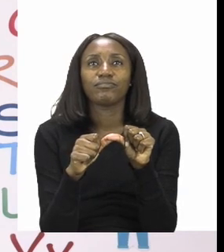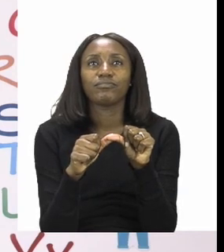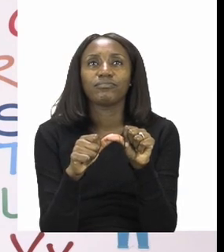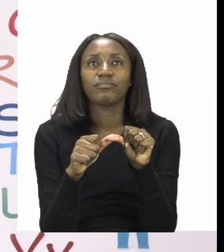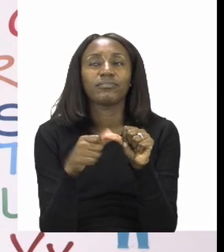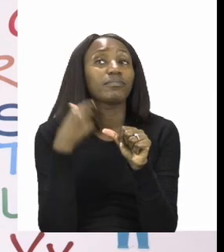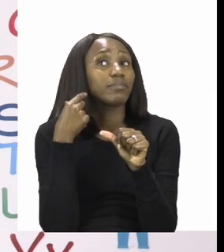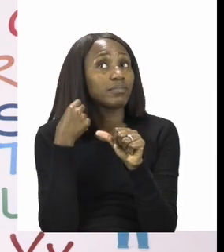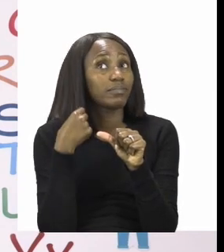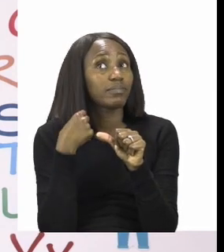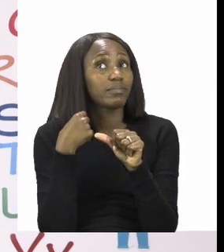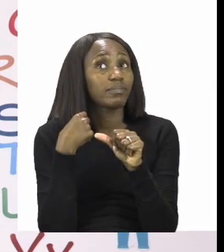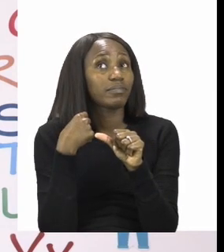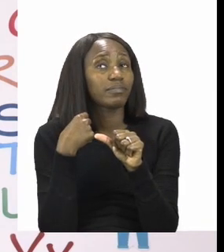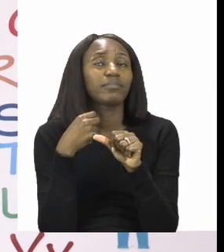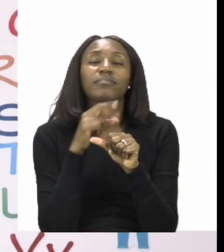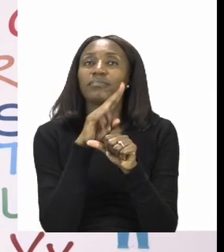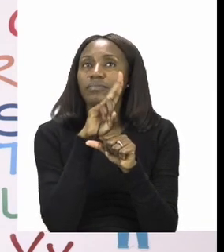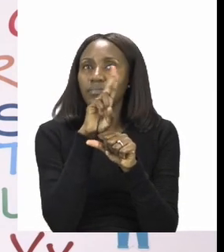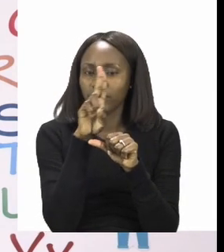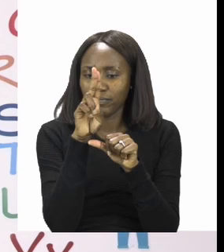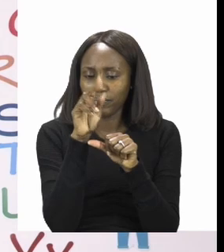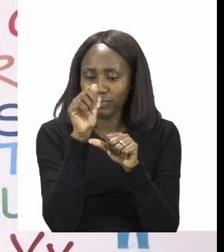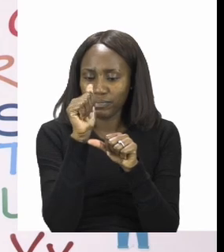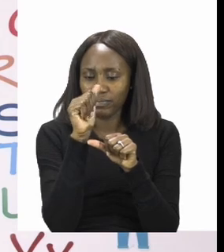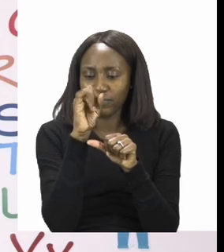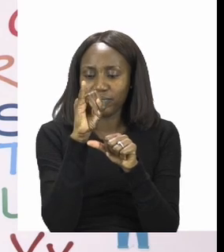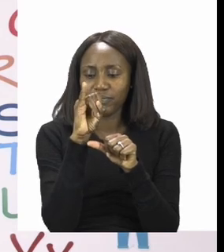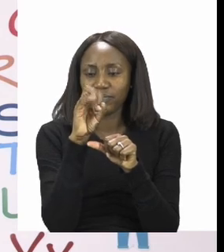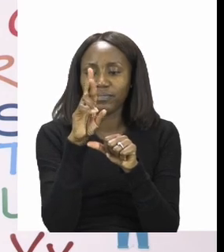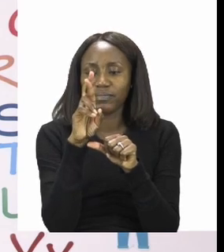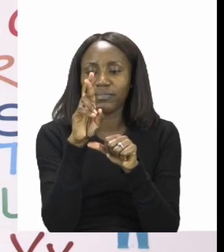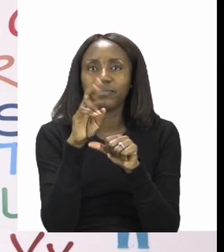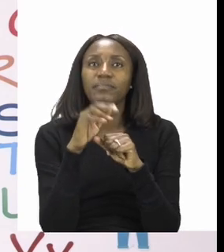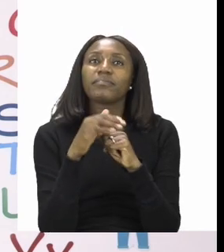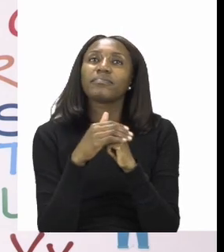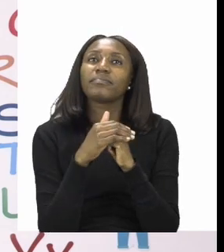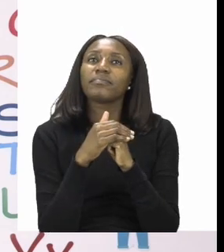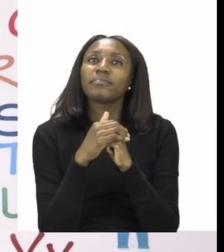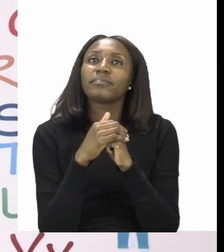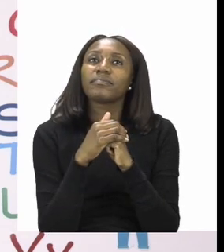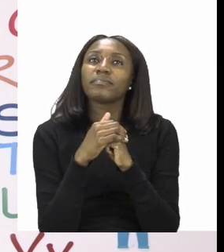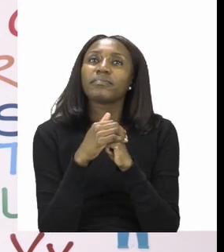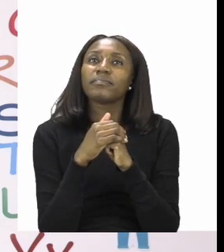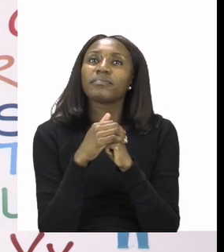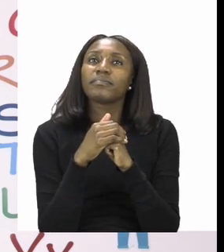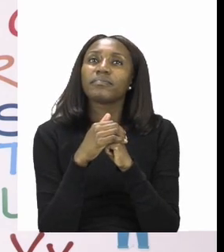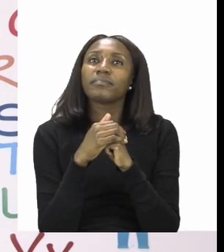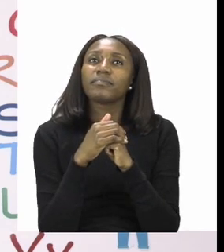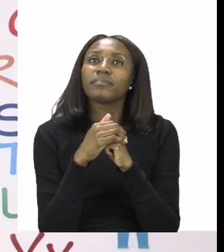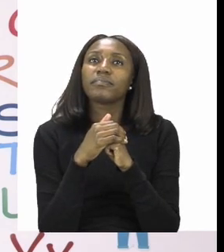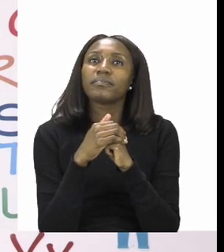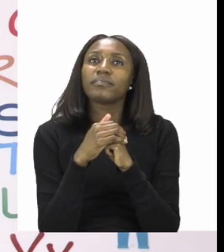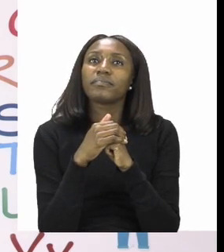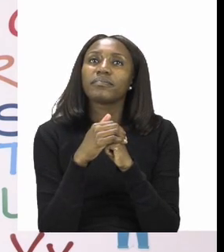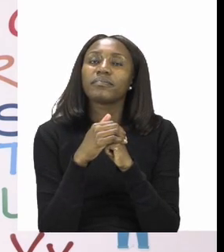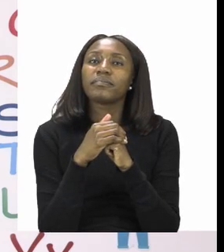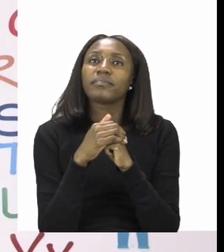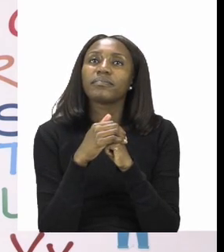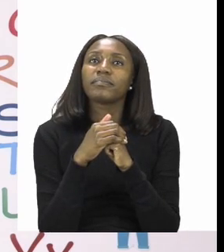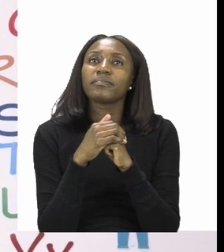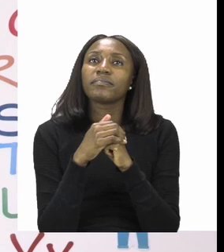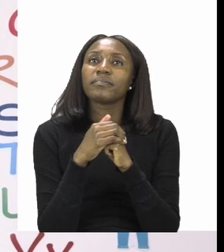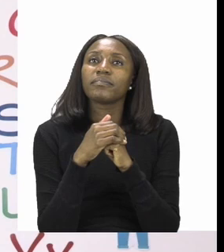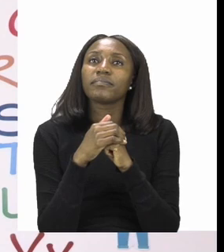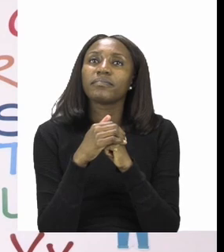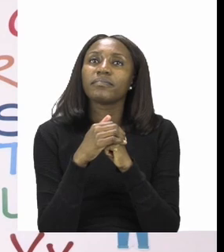say? It was hair. Yes, it is Sharon's hair. So we're